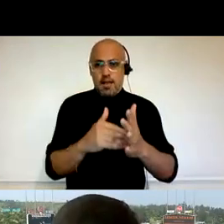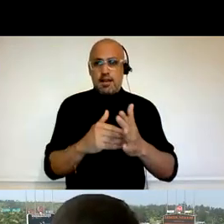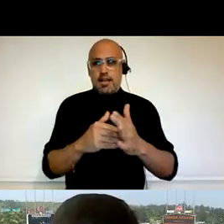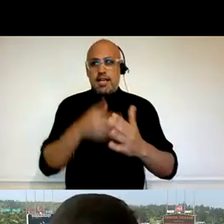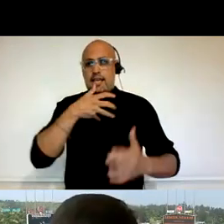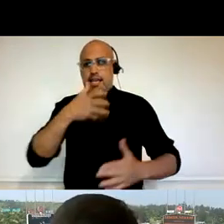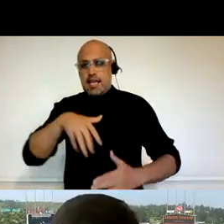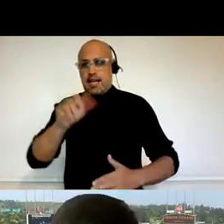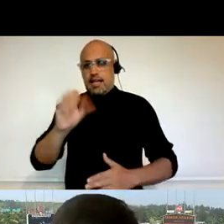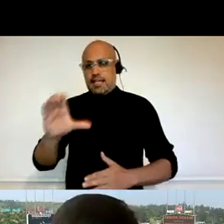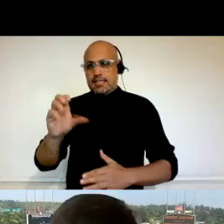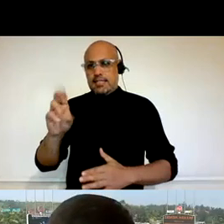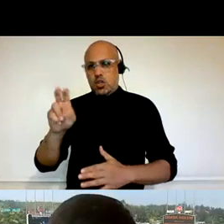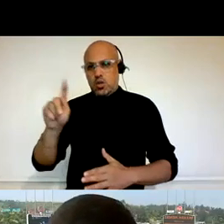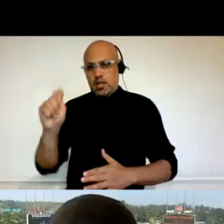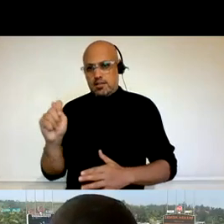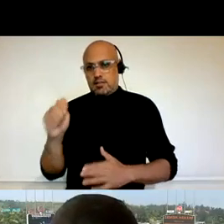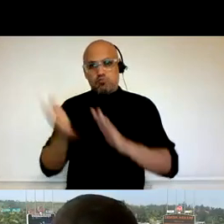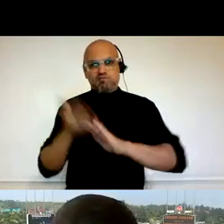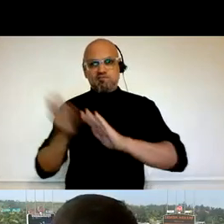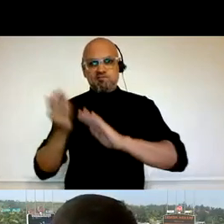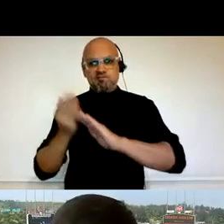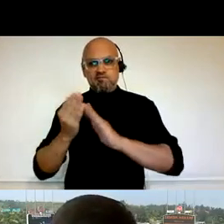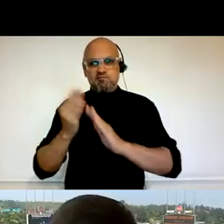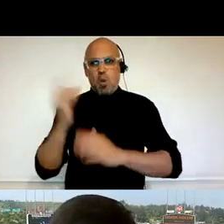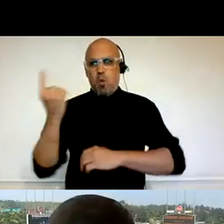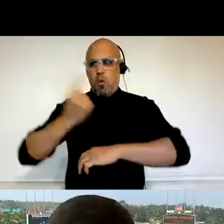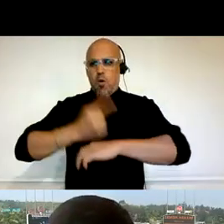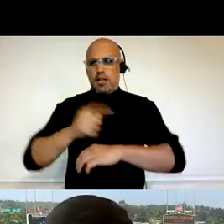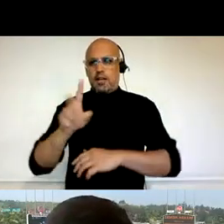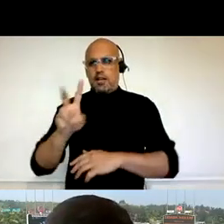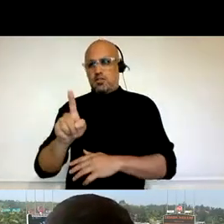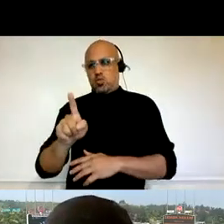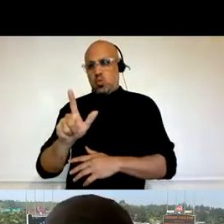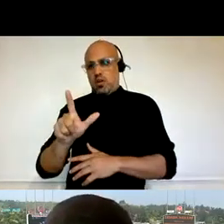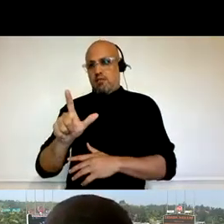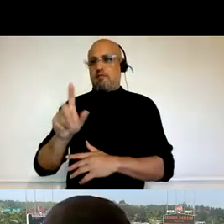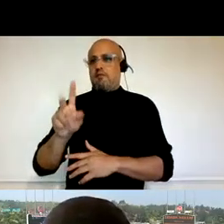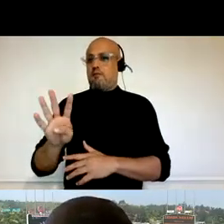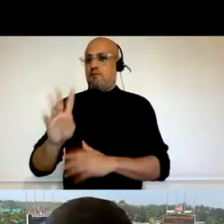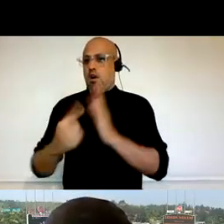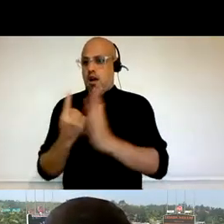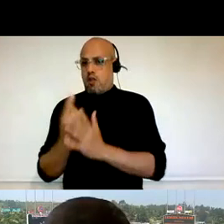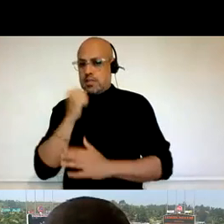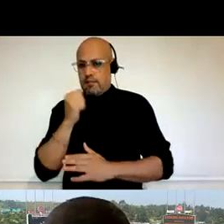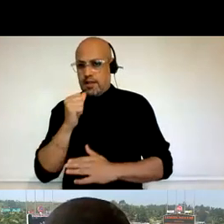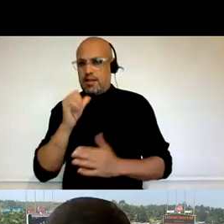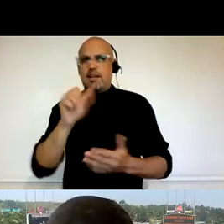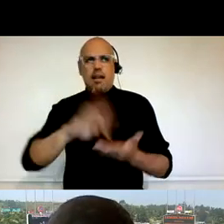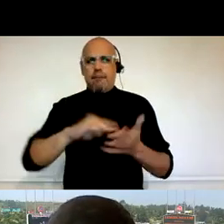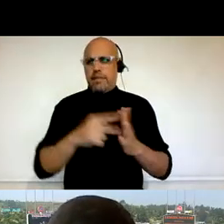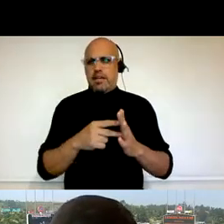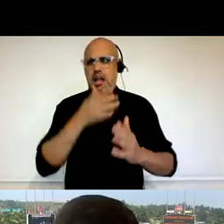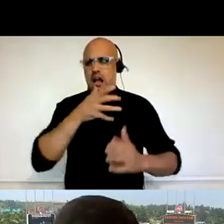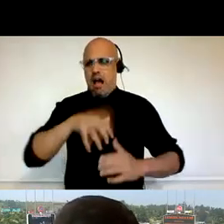and air conditioning units so they run 24/7. The fans run. Doesn't mean the compressor's running and it's blowing cool air, or the heater it's running hot air,